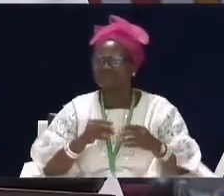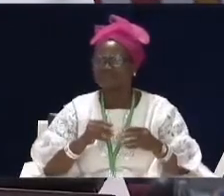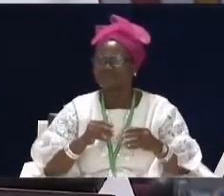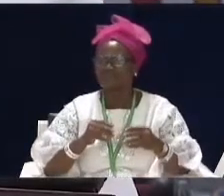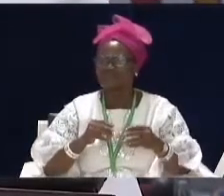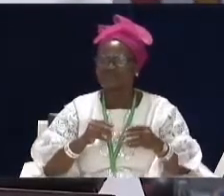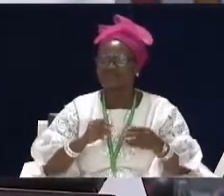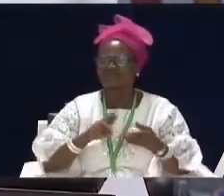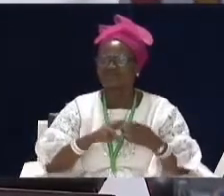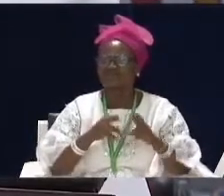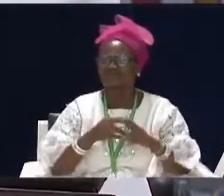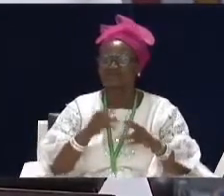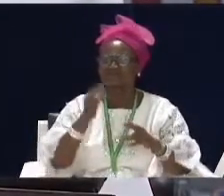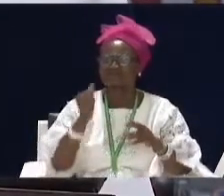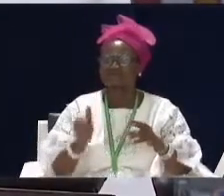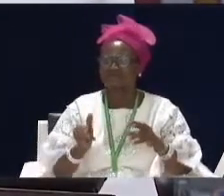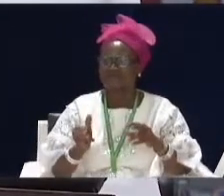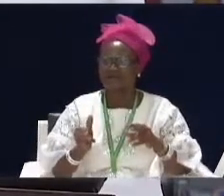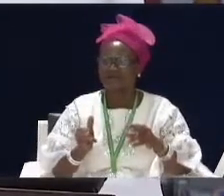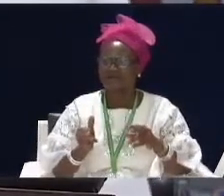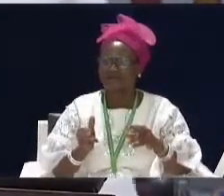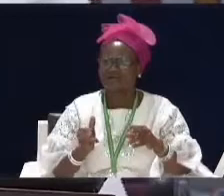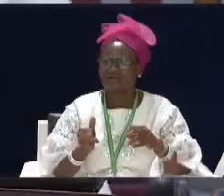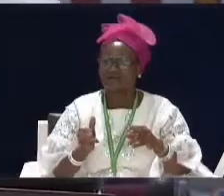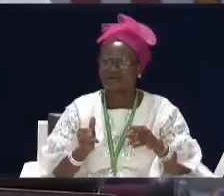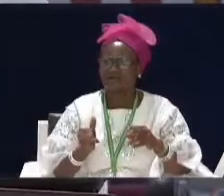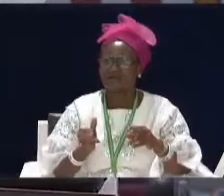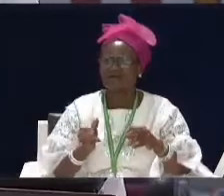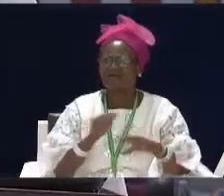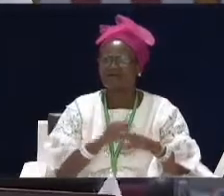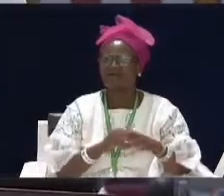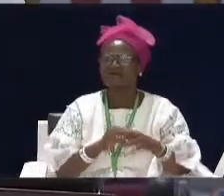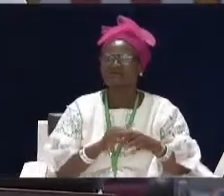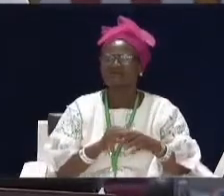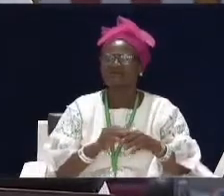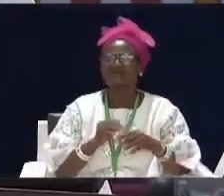Relatively more peaceful.